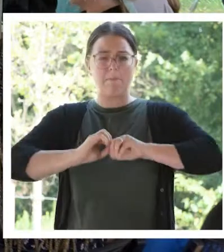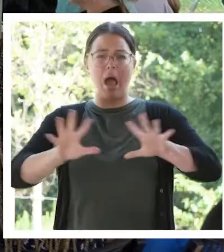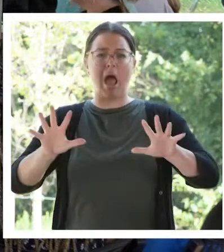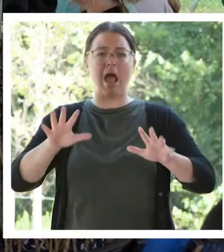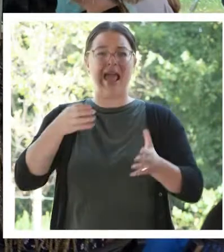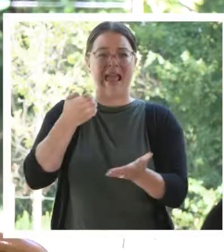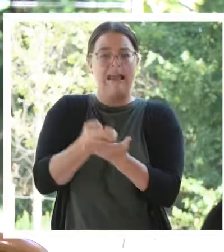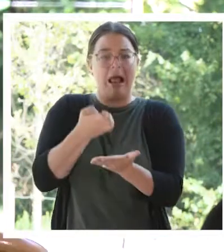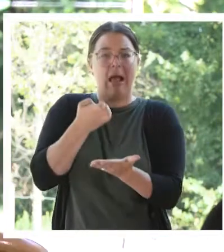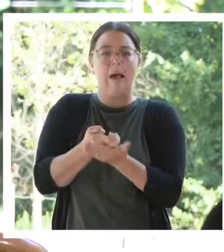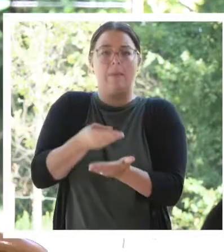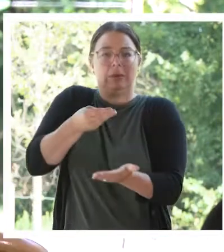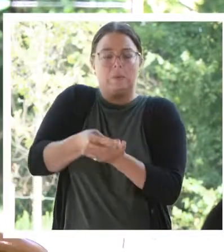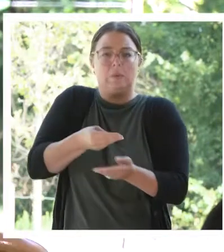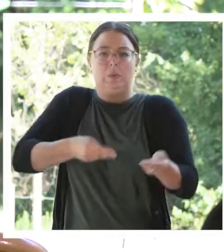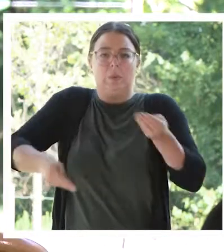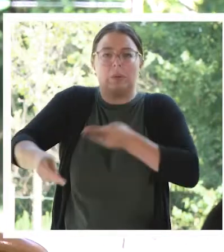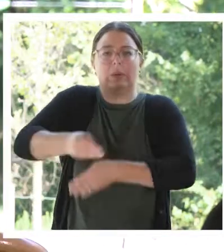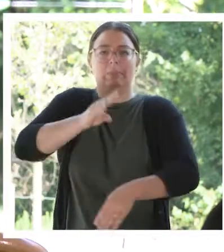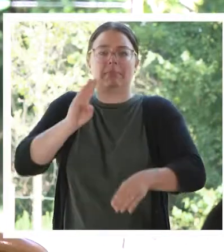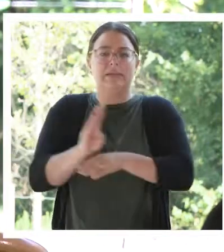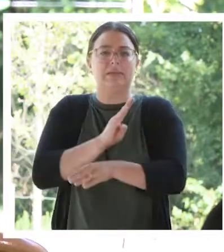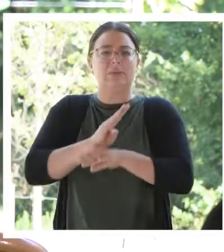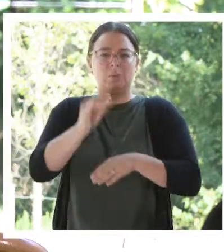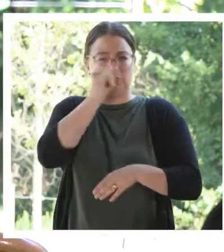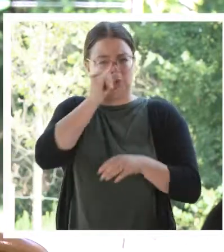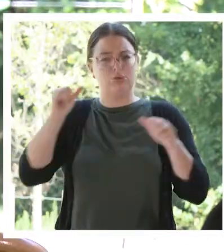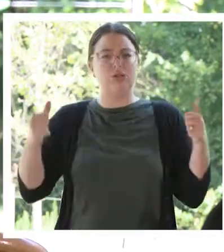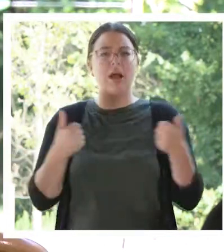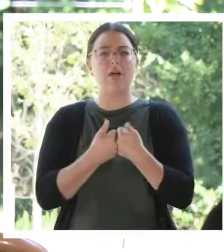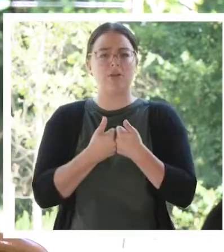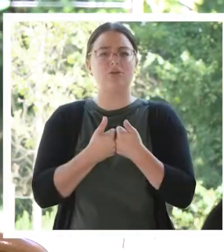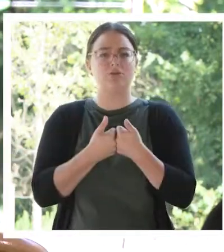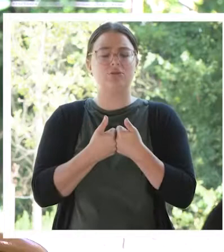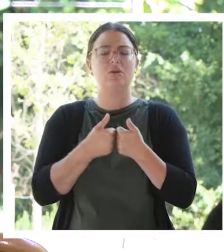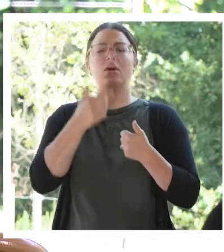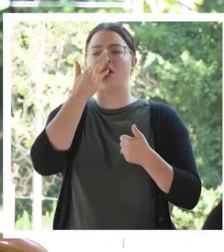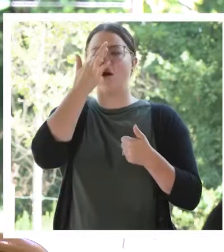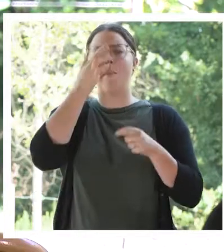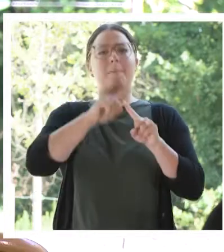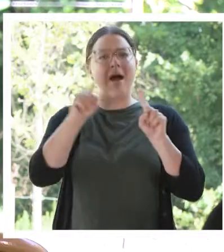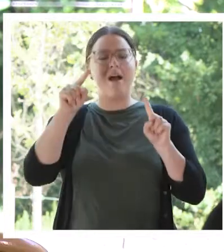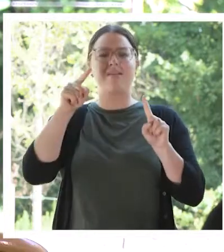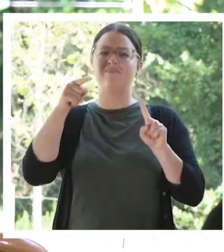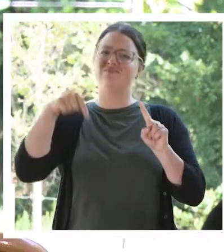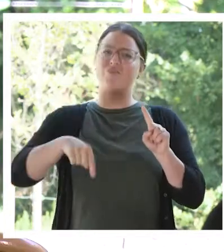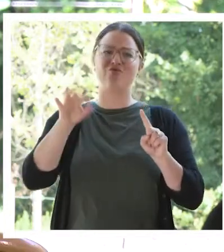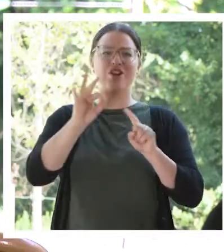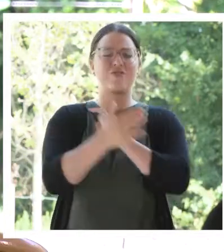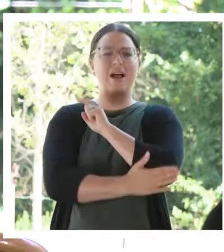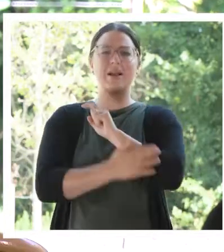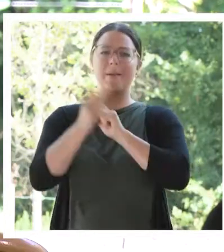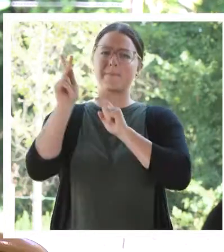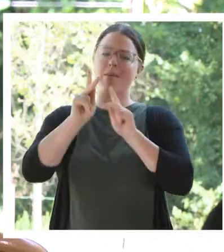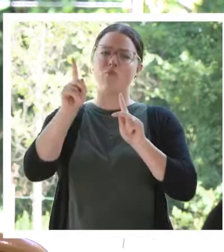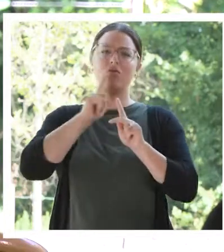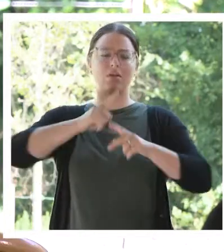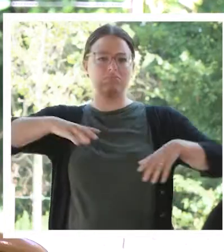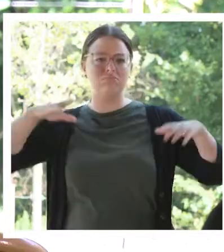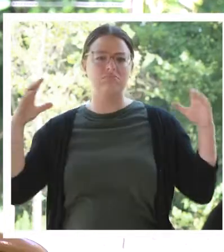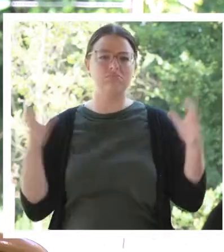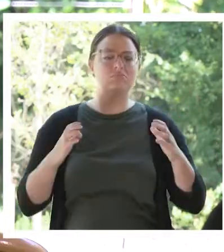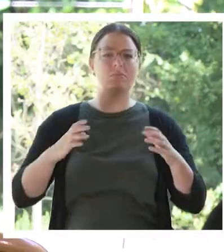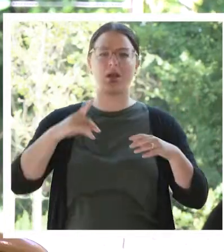every challenge, though, the people of Frederick County have pulled together to help one another. And it's been amazing, and it's been inspiring.